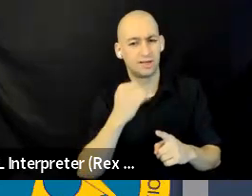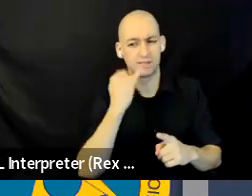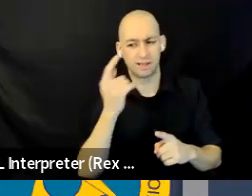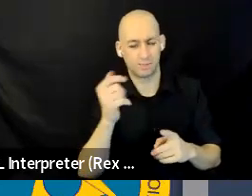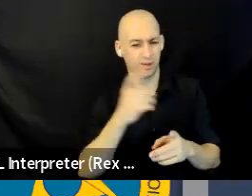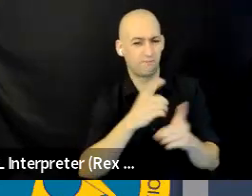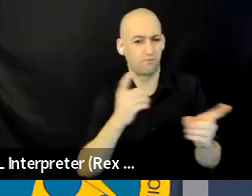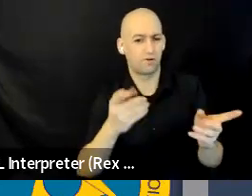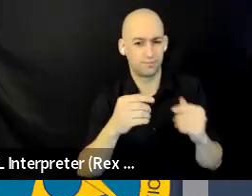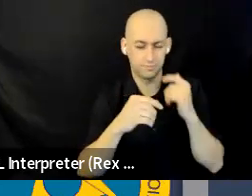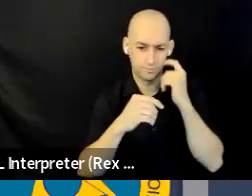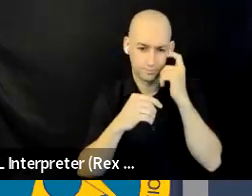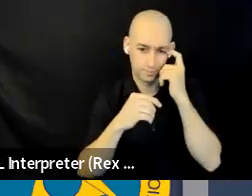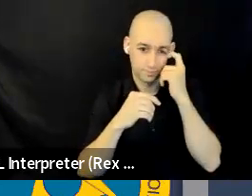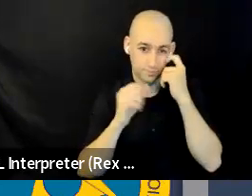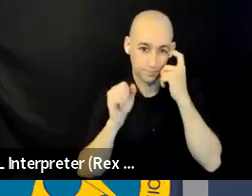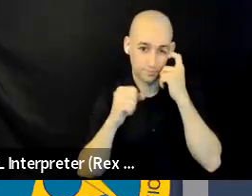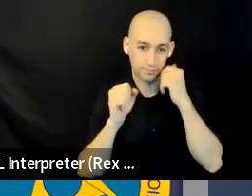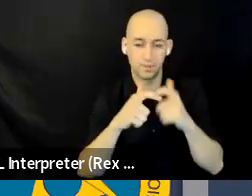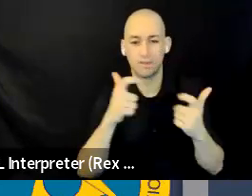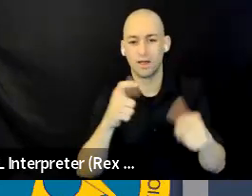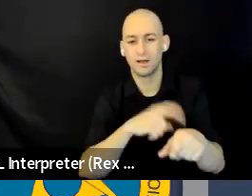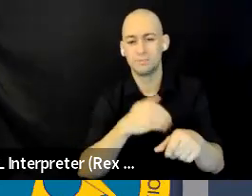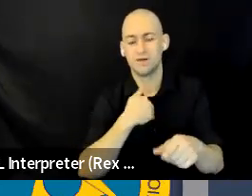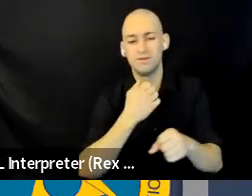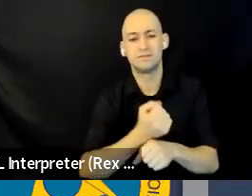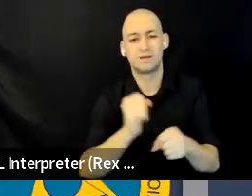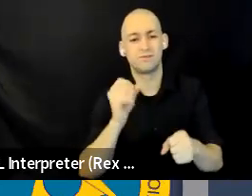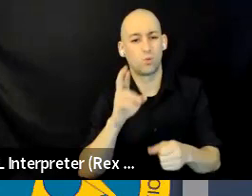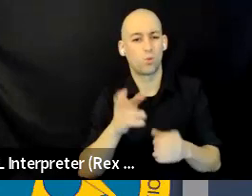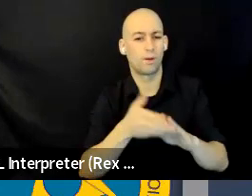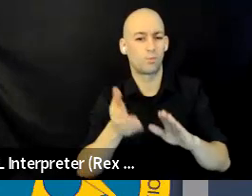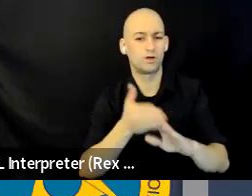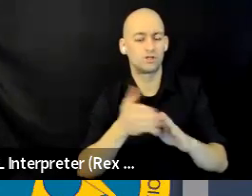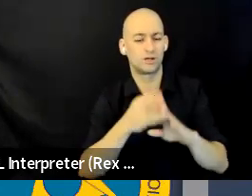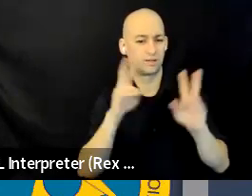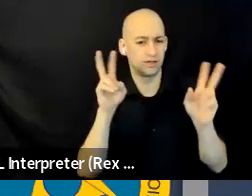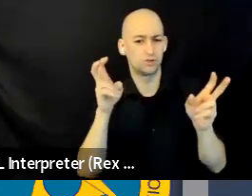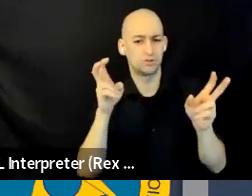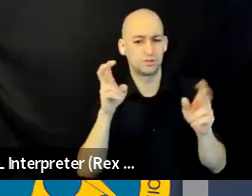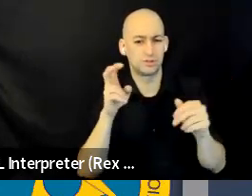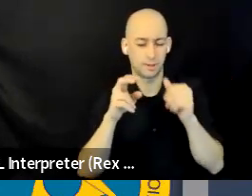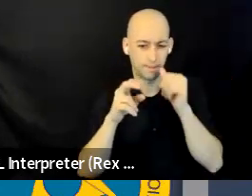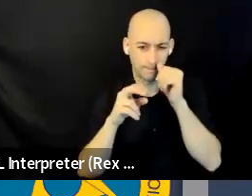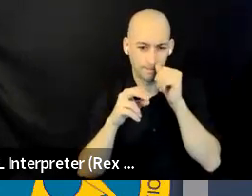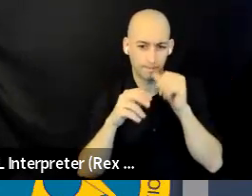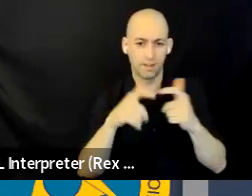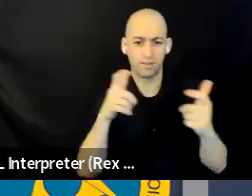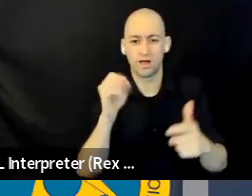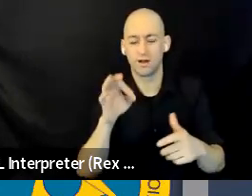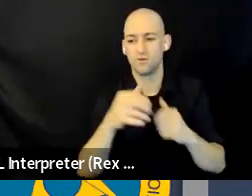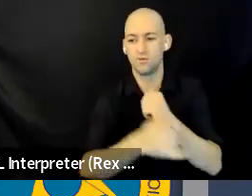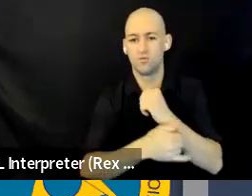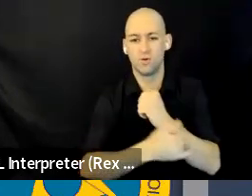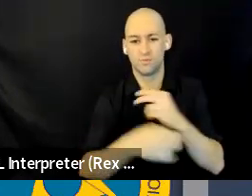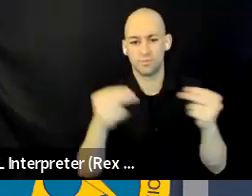different. Yeah, because a lot of times you have safety or operational issues. And on a lot of these rural highways, it's like a 2-lane